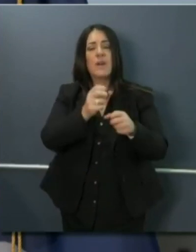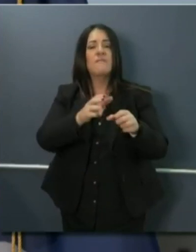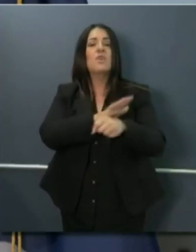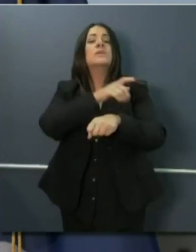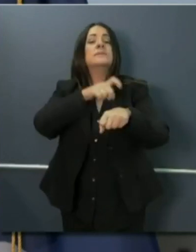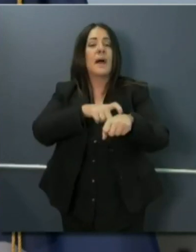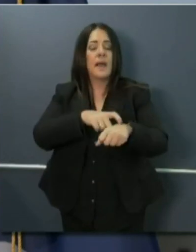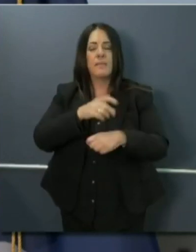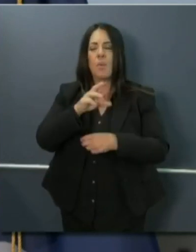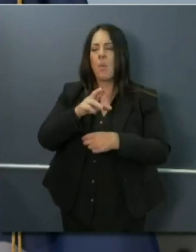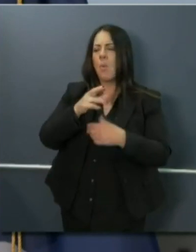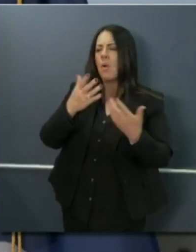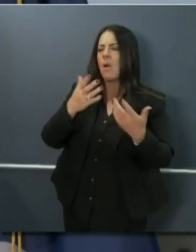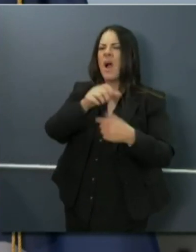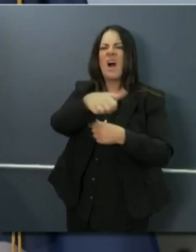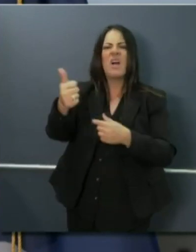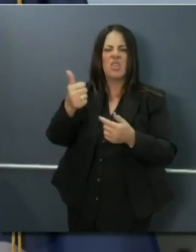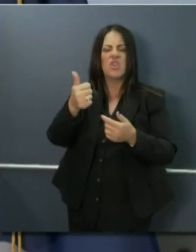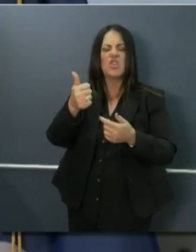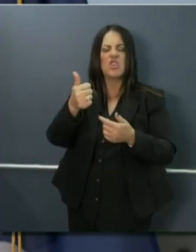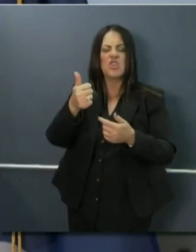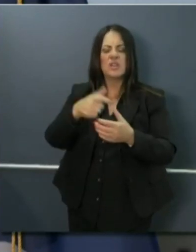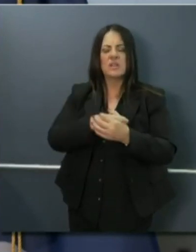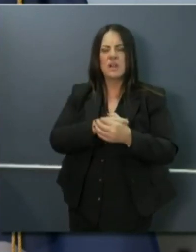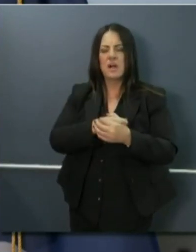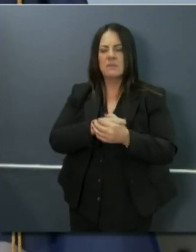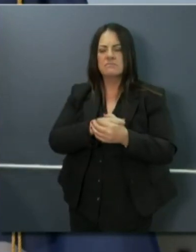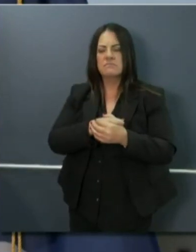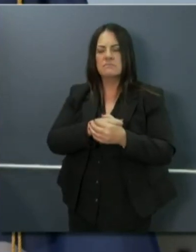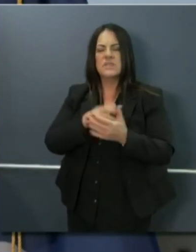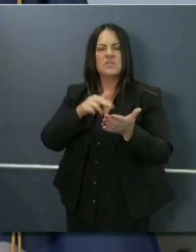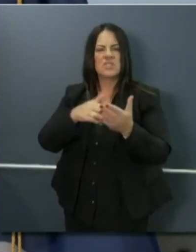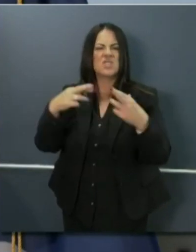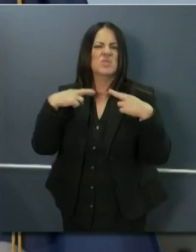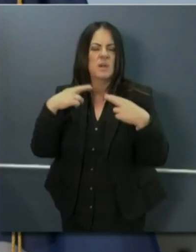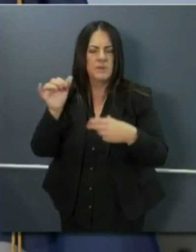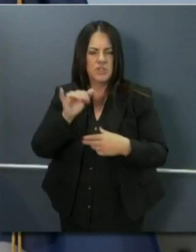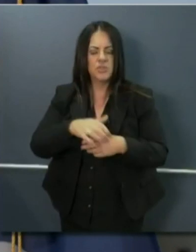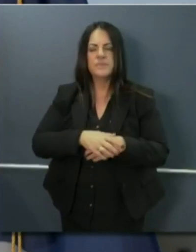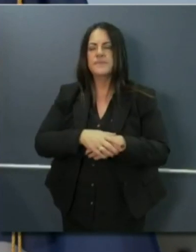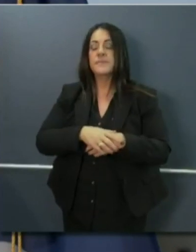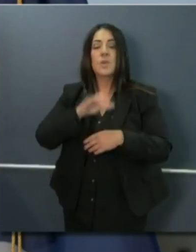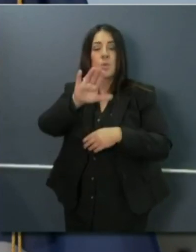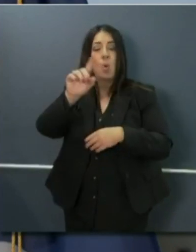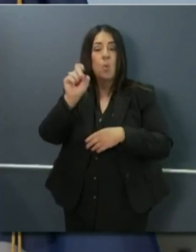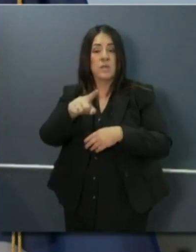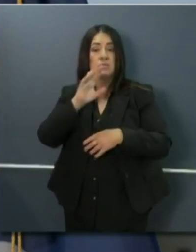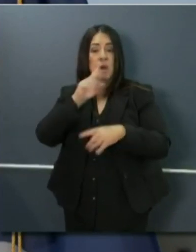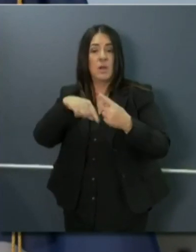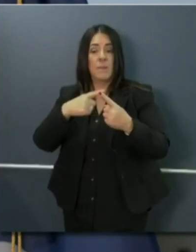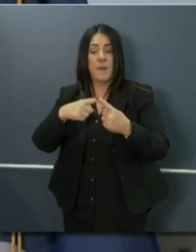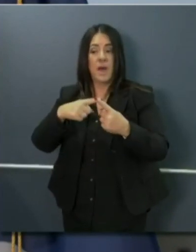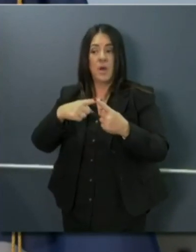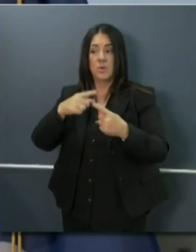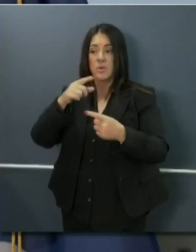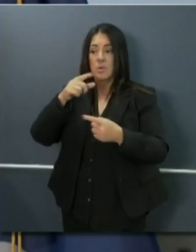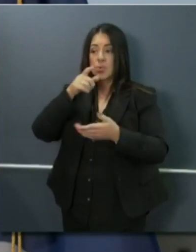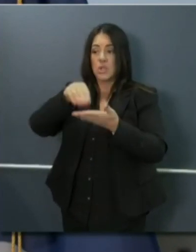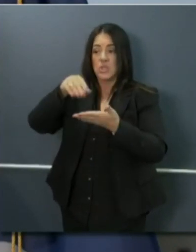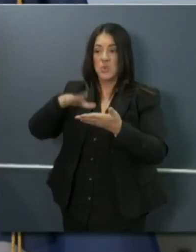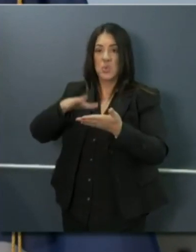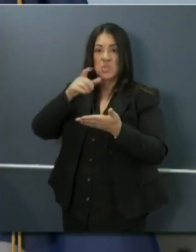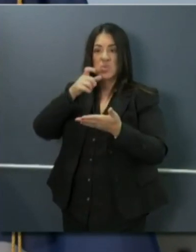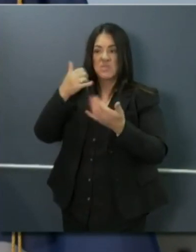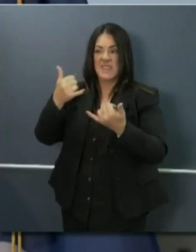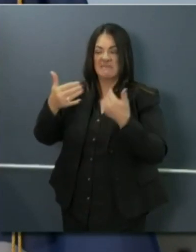question about students, depending on where they are in their training, we're obviously looking to people who were near graduation